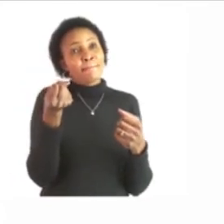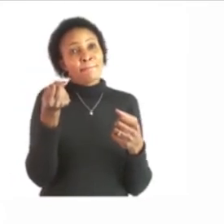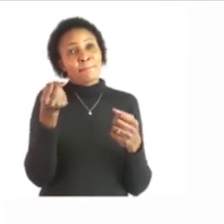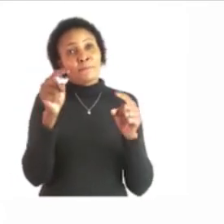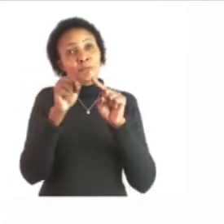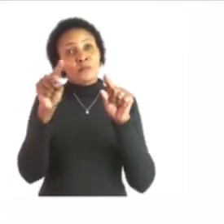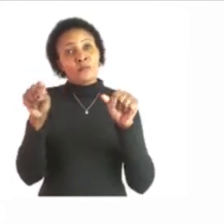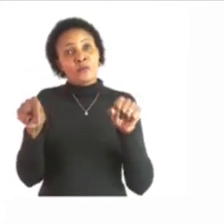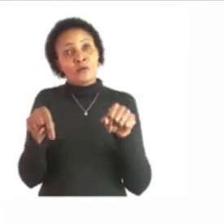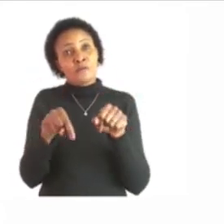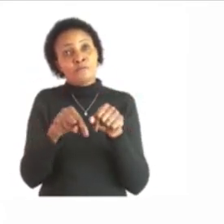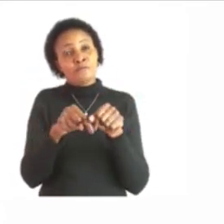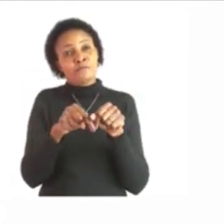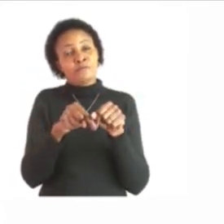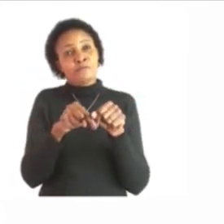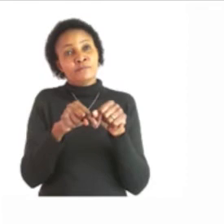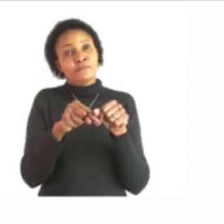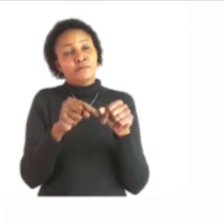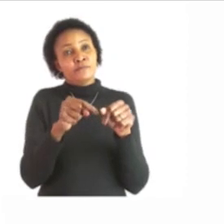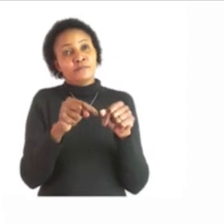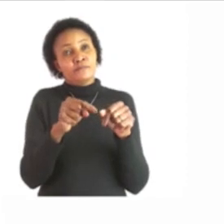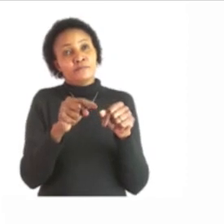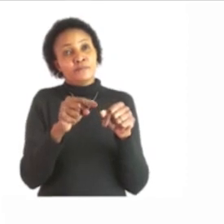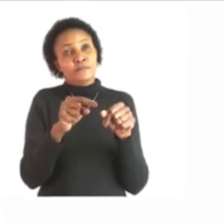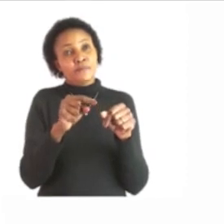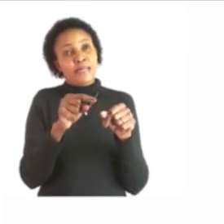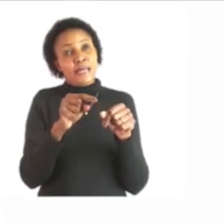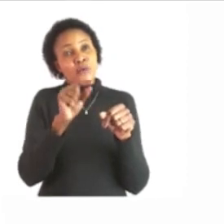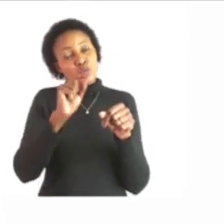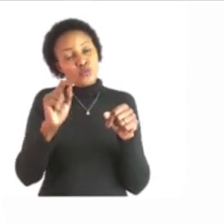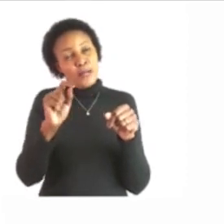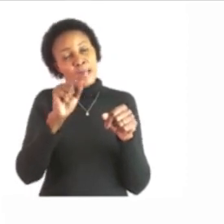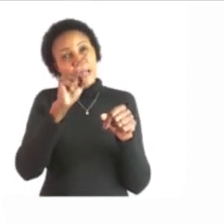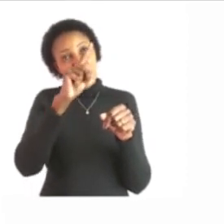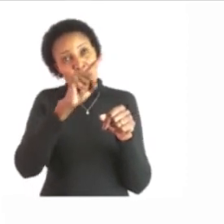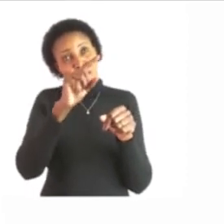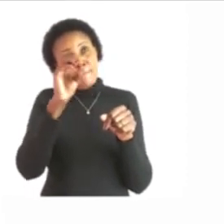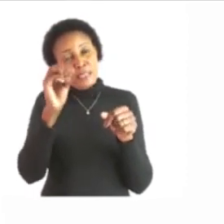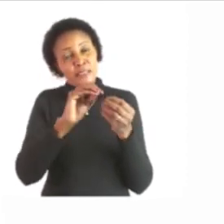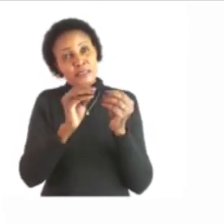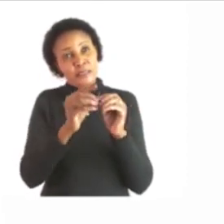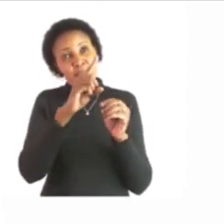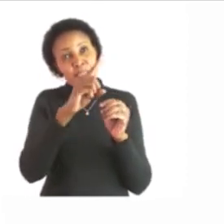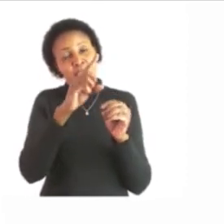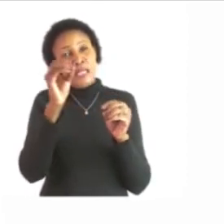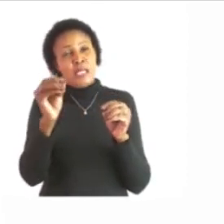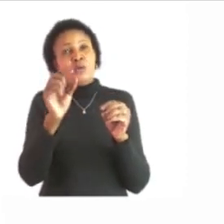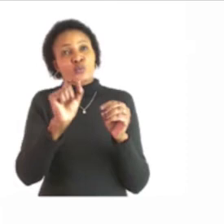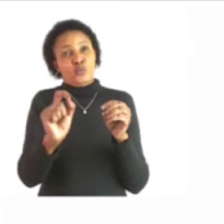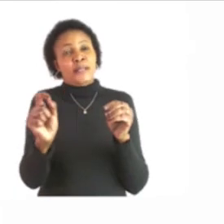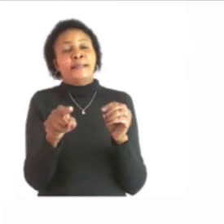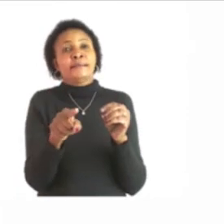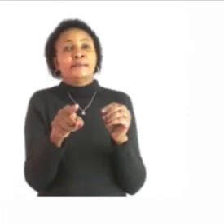block that is open, write number 10. Write number 10. Now it